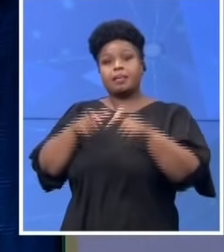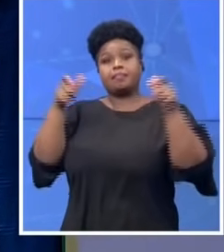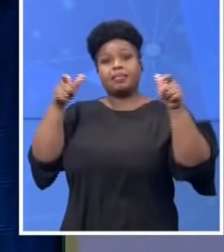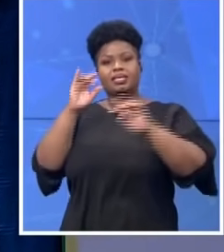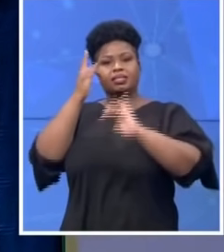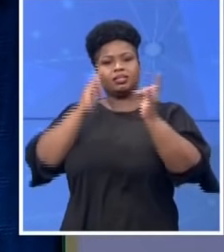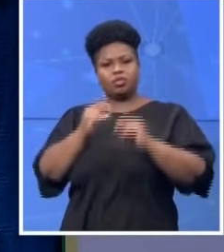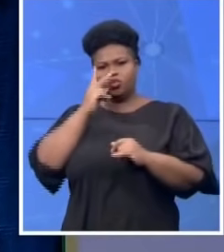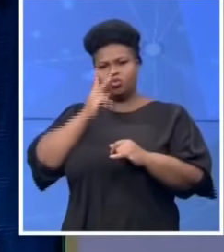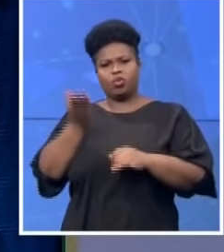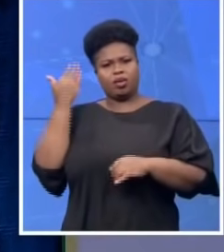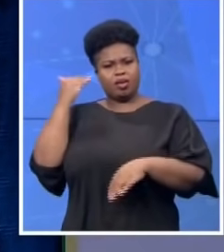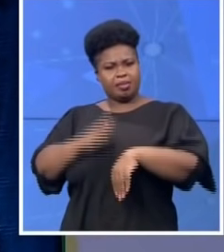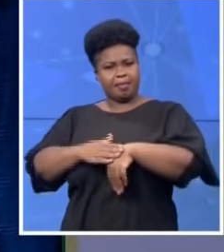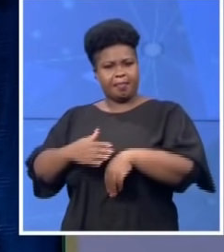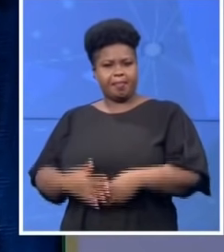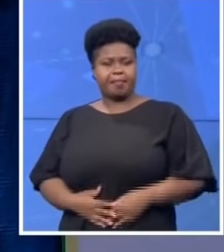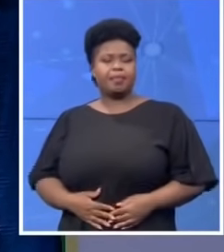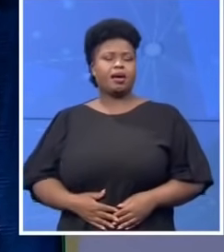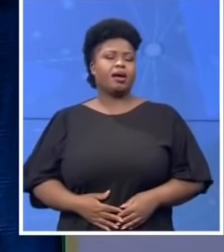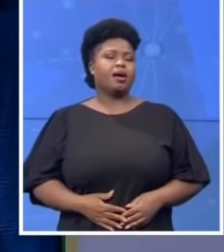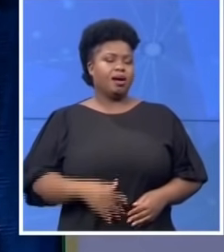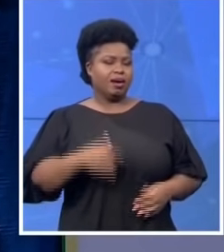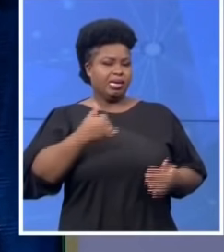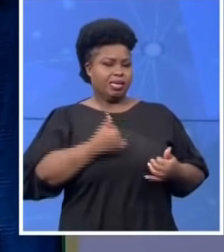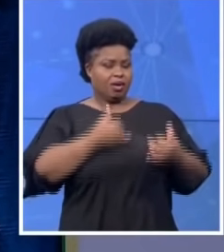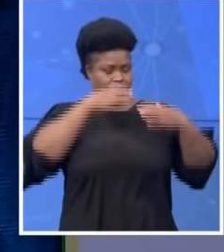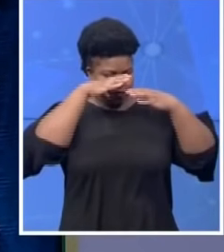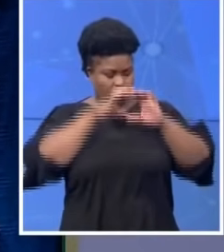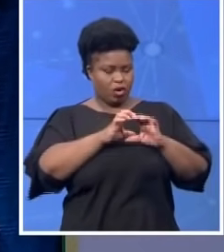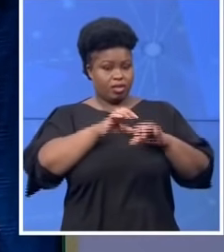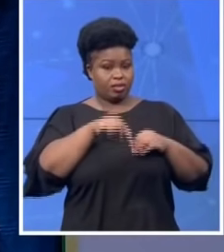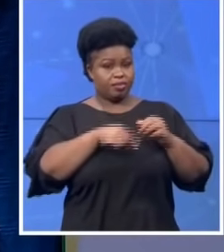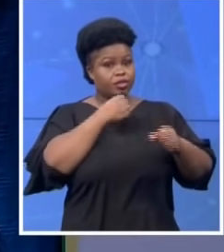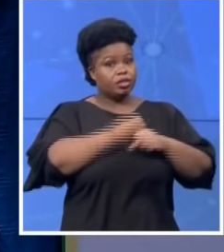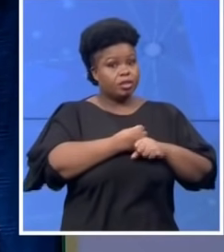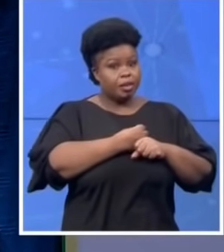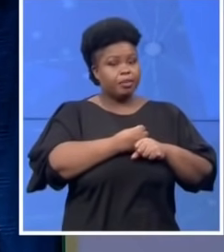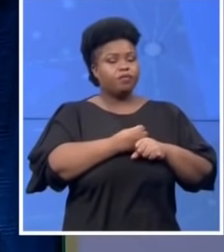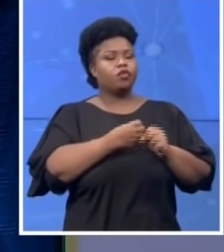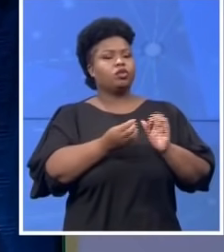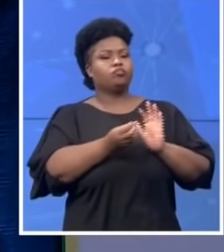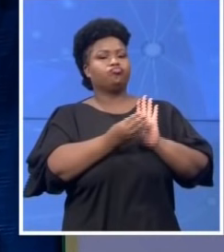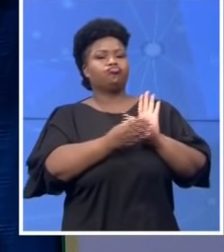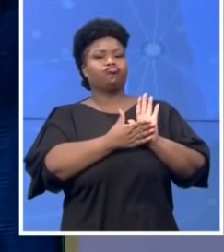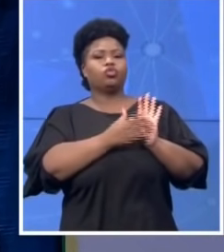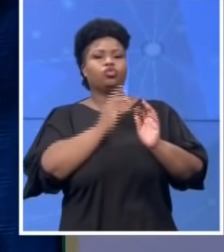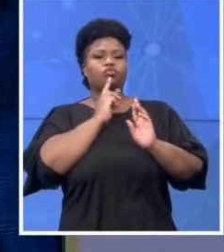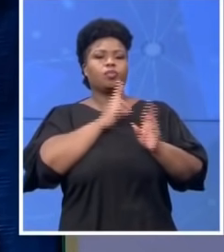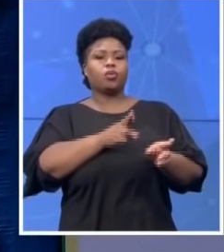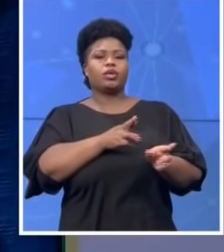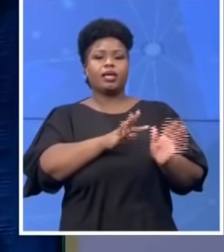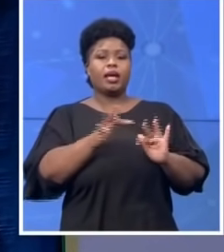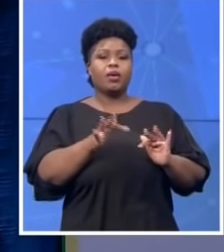focus for us this year in terms of reporting is going to be on the metros, as we did also